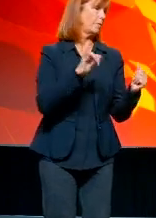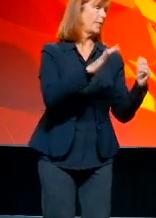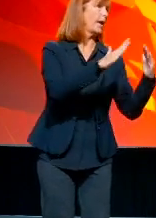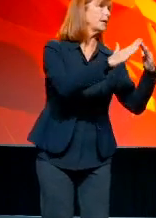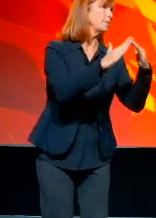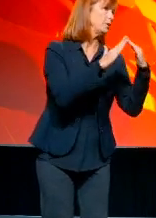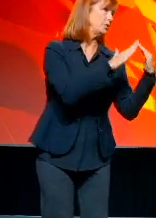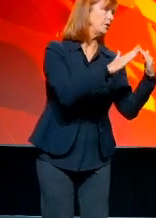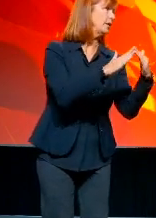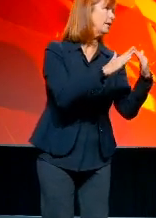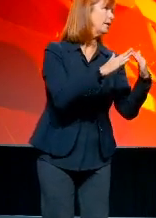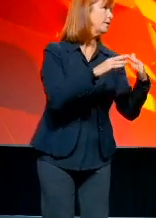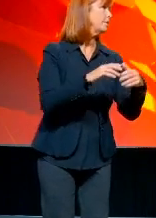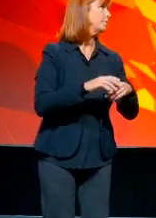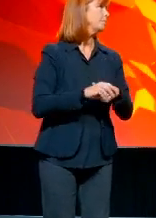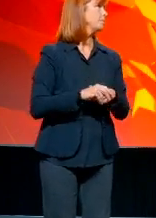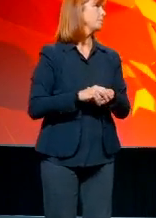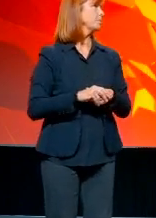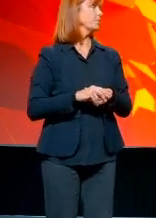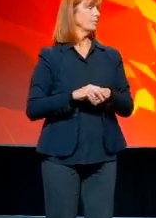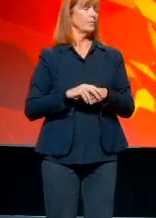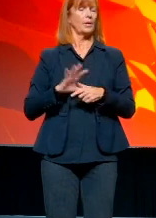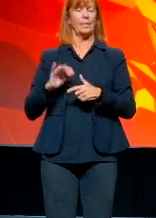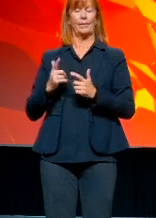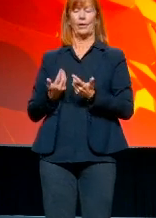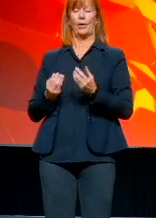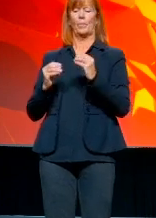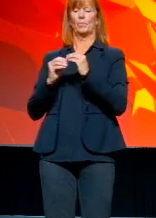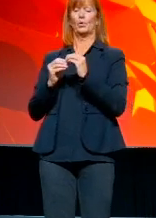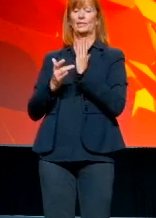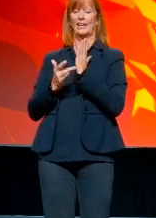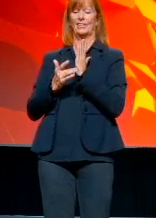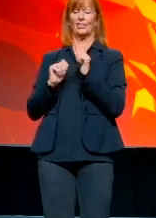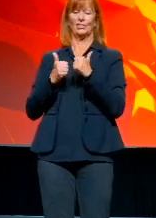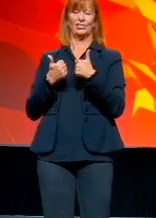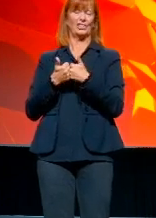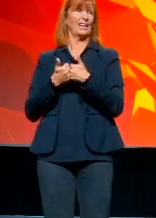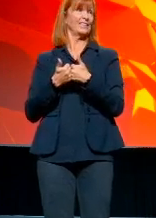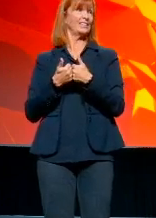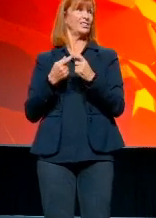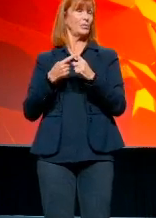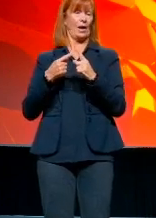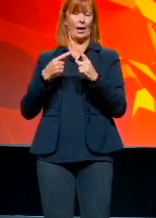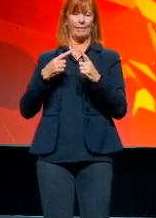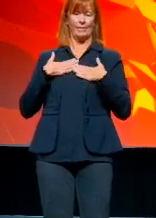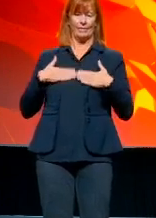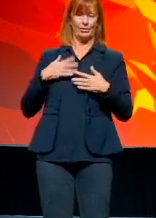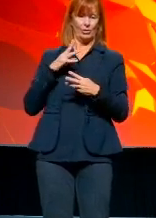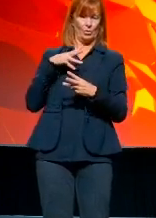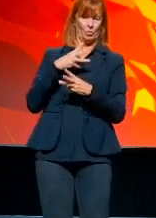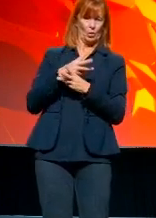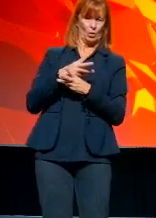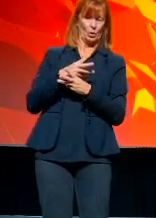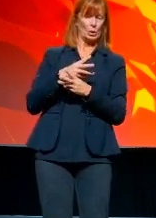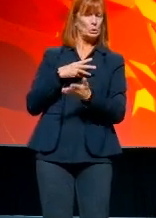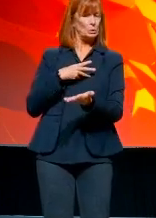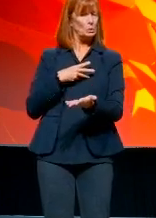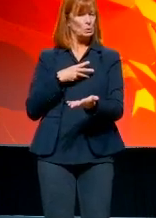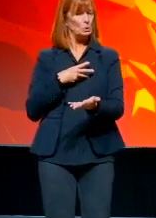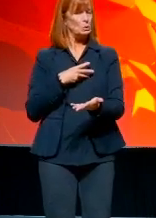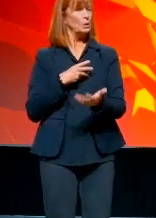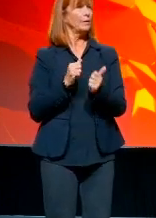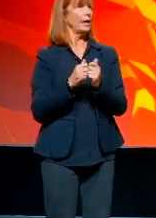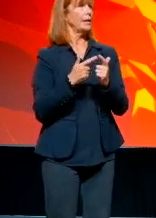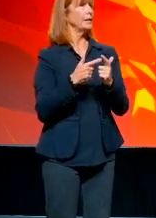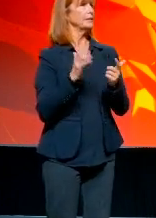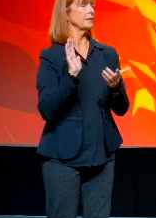there are also even more technical challenges because like so the physical world is just like less forgiving compared to the digital world,